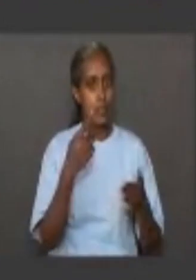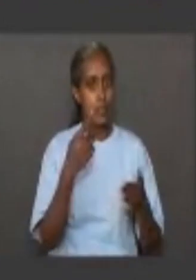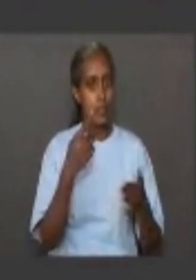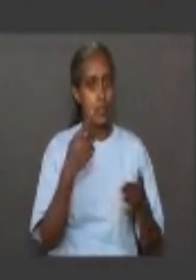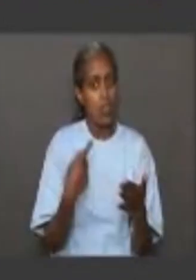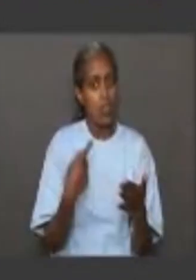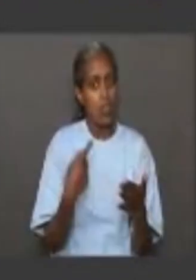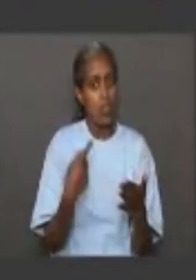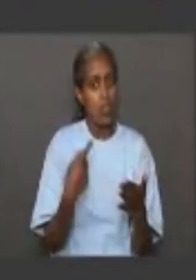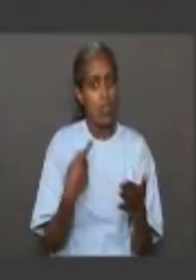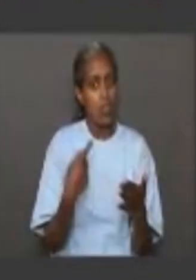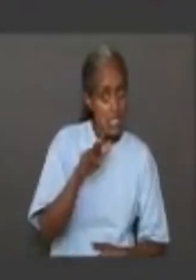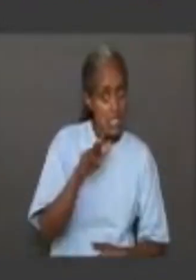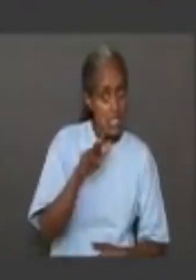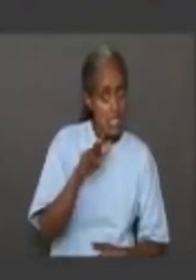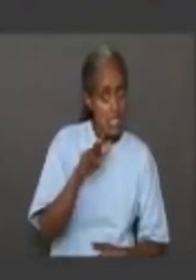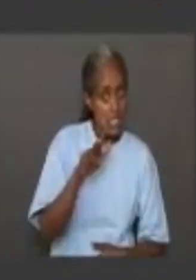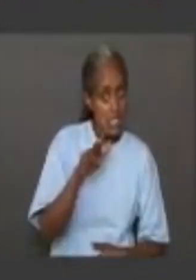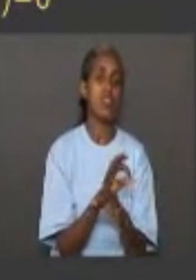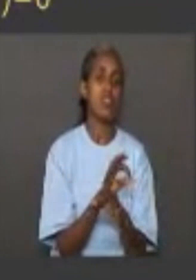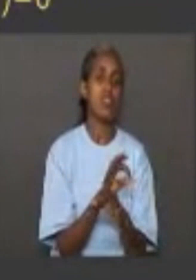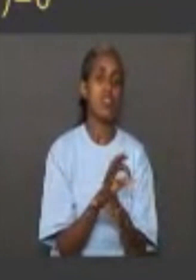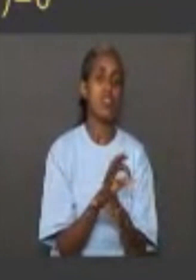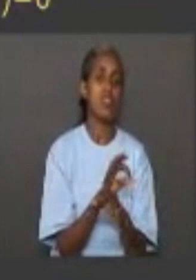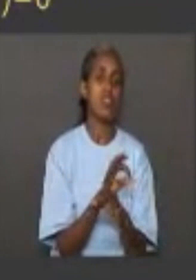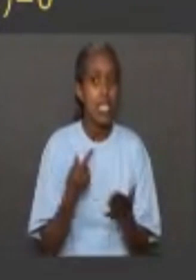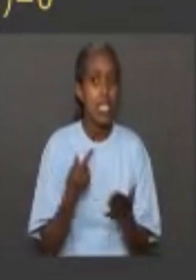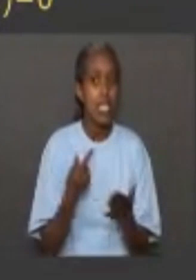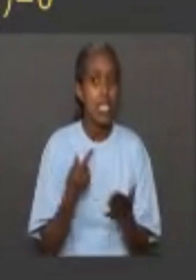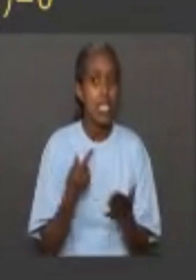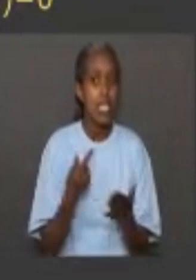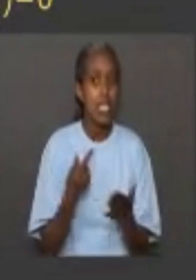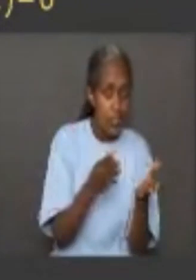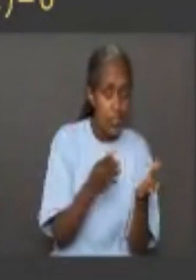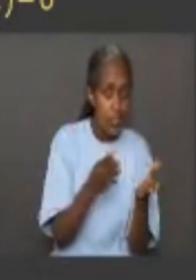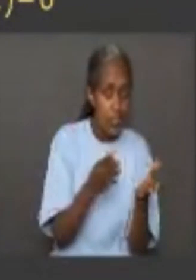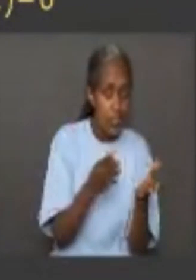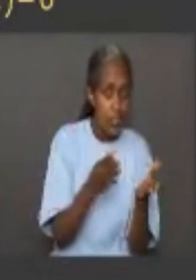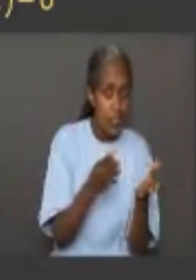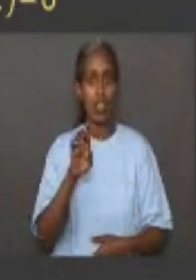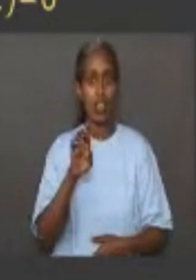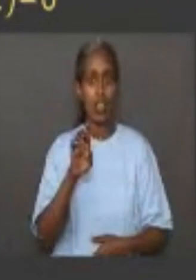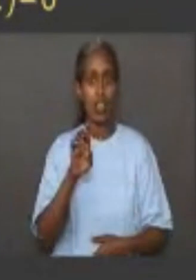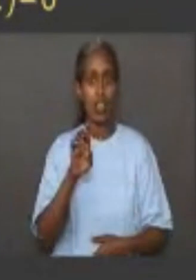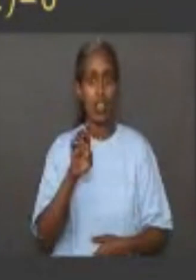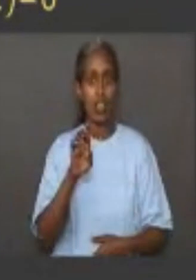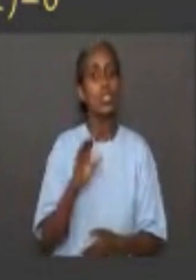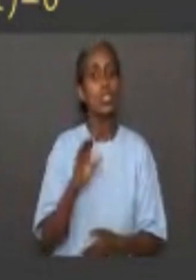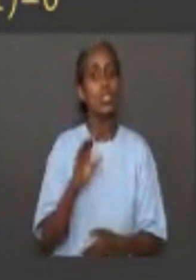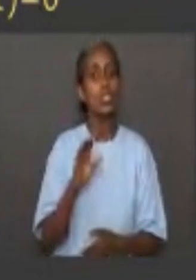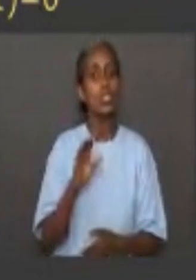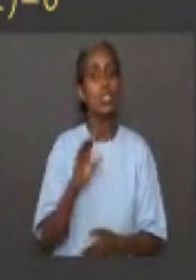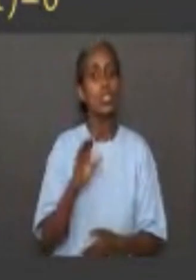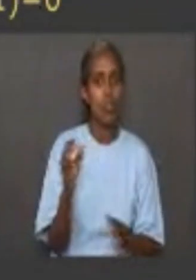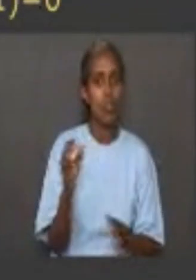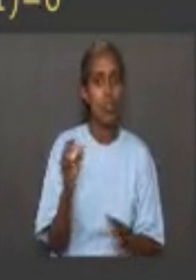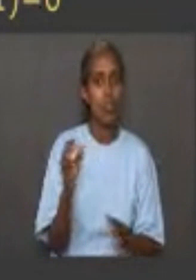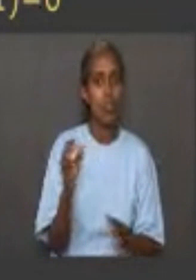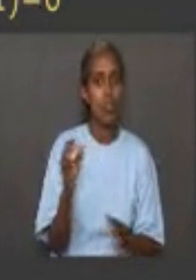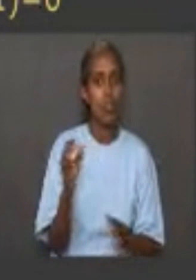three factors. This gives us a clue as to the zeros of the function.